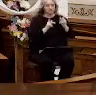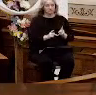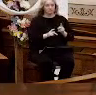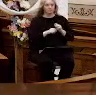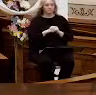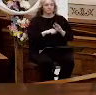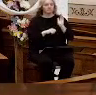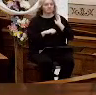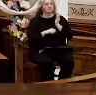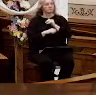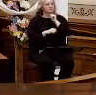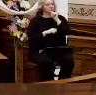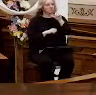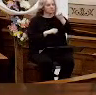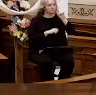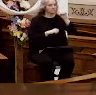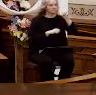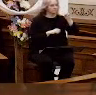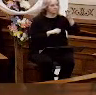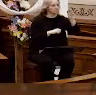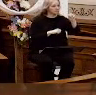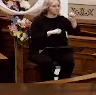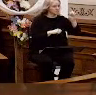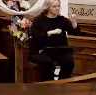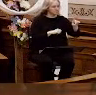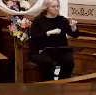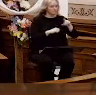are not doomed to be condemned.